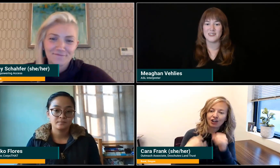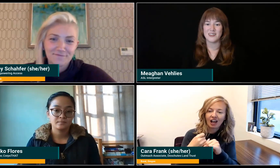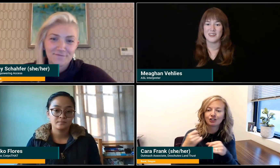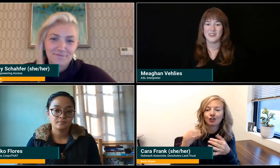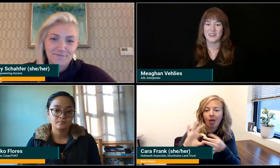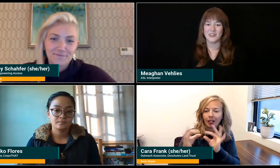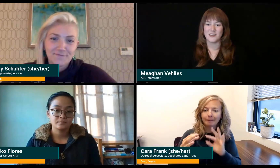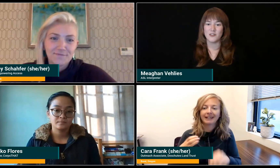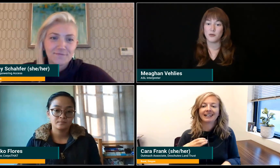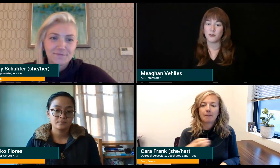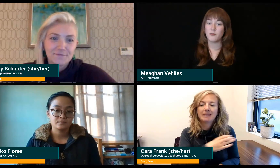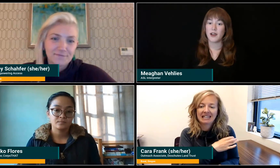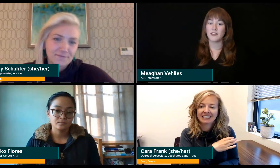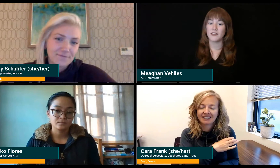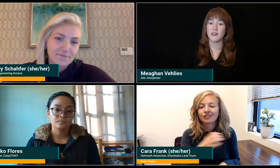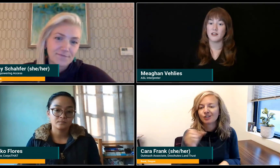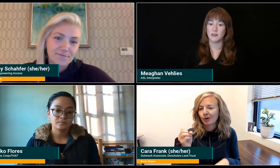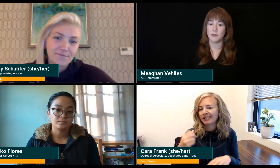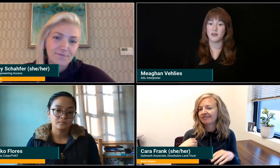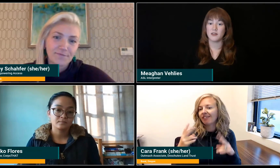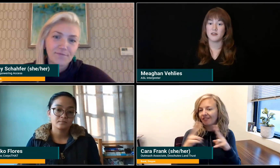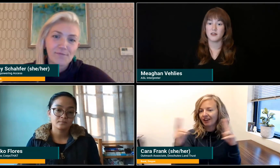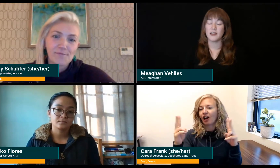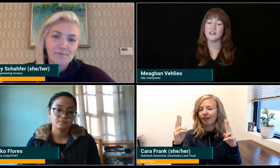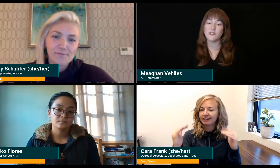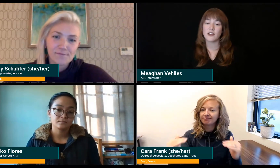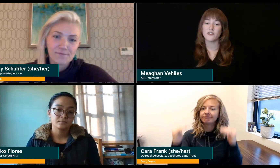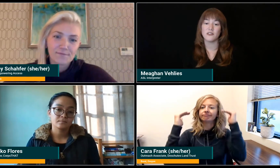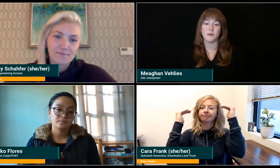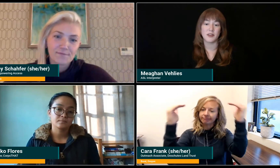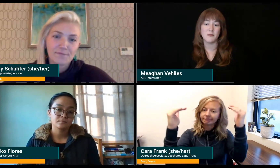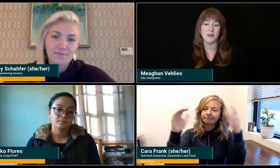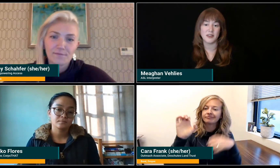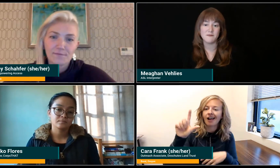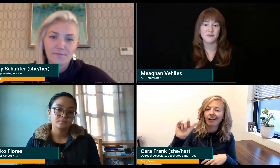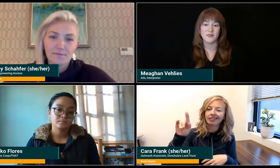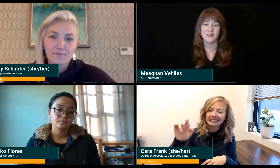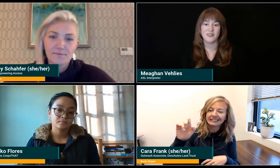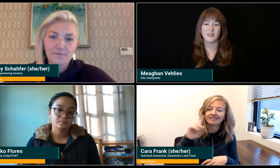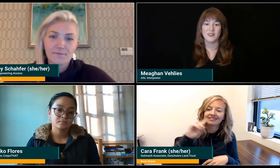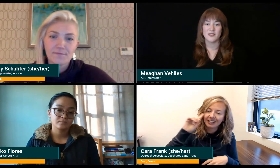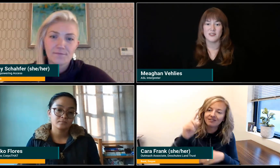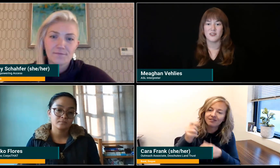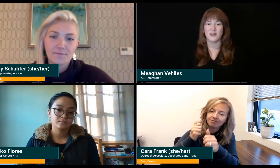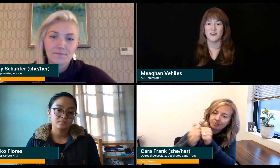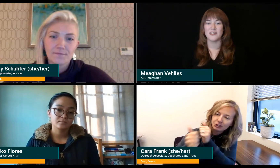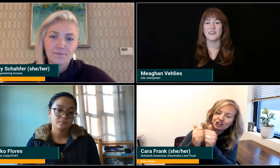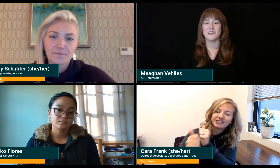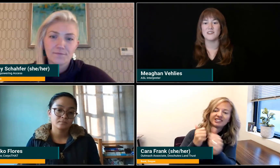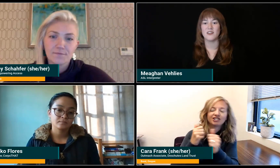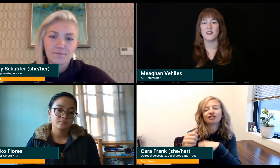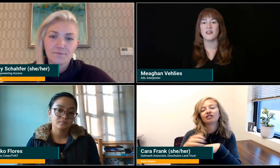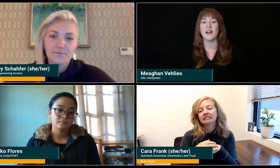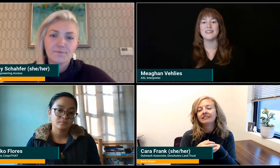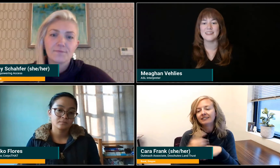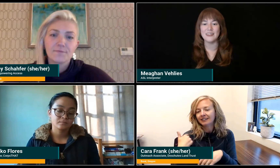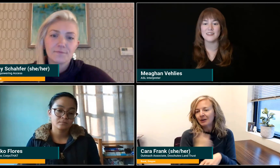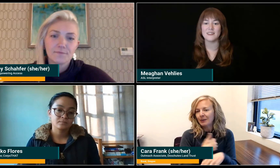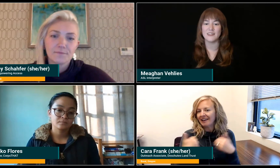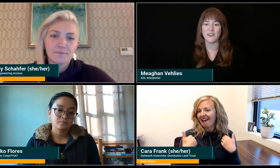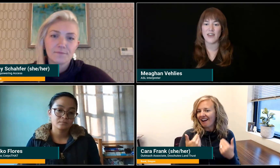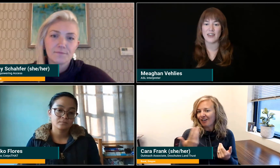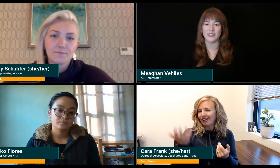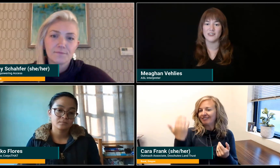Deaflympics is approved by the International Olympic Committee. So it is